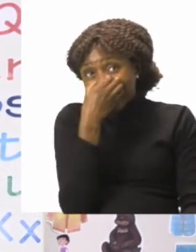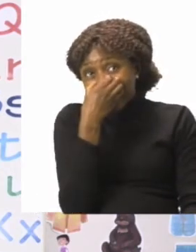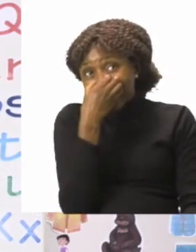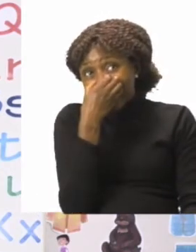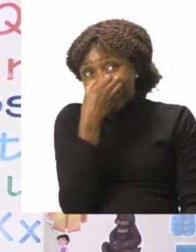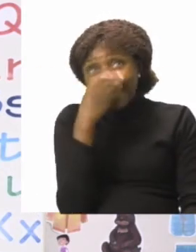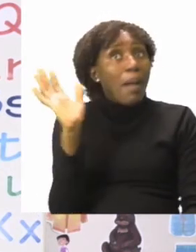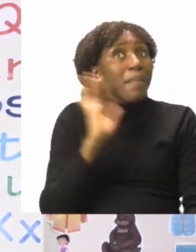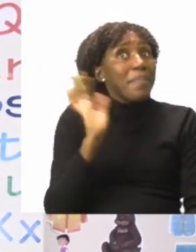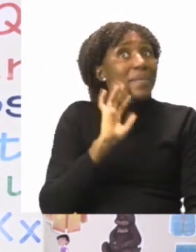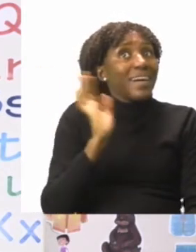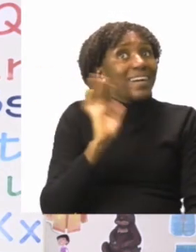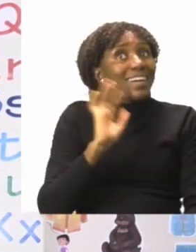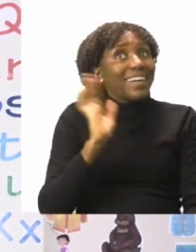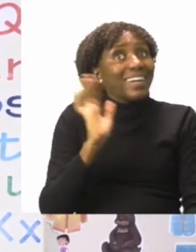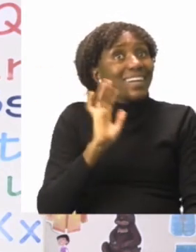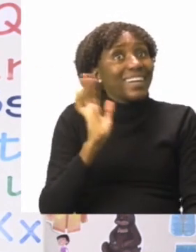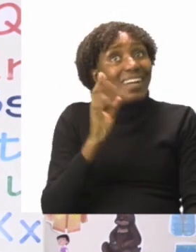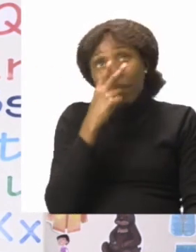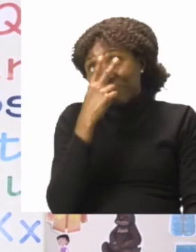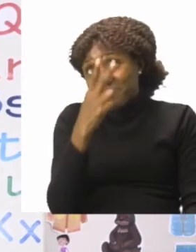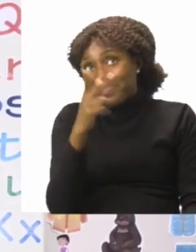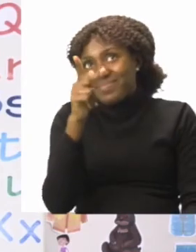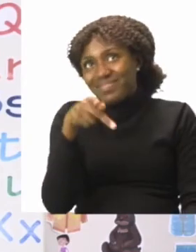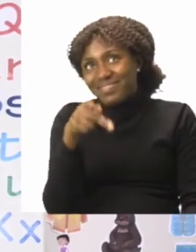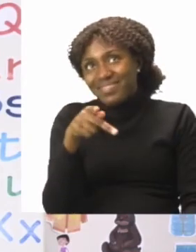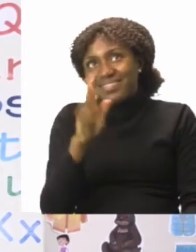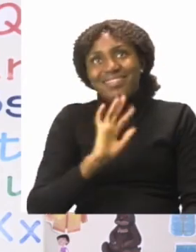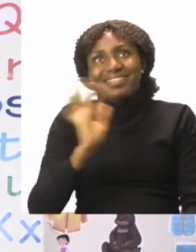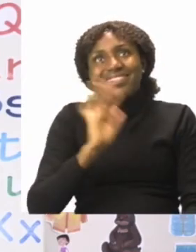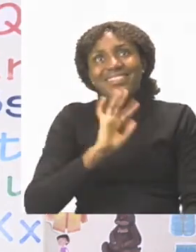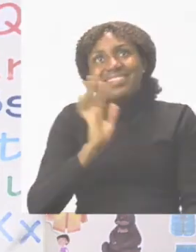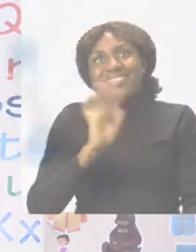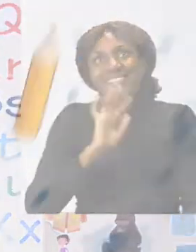goodbye till we see you again our